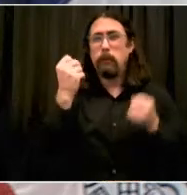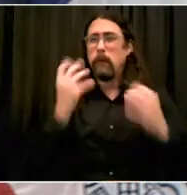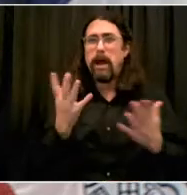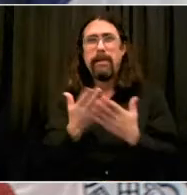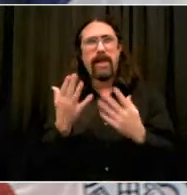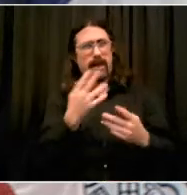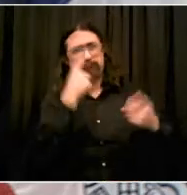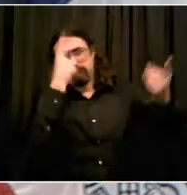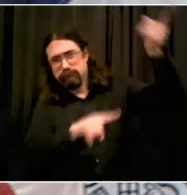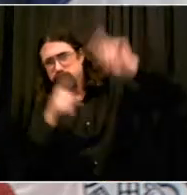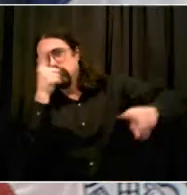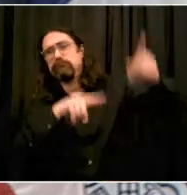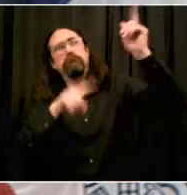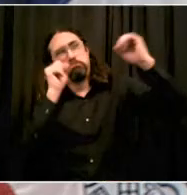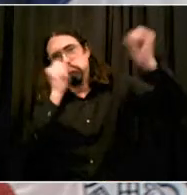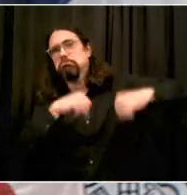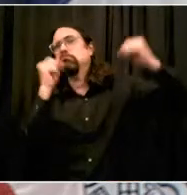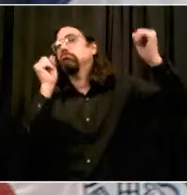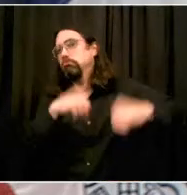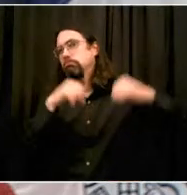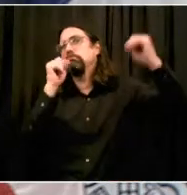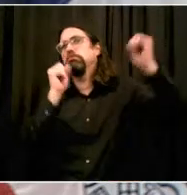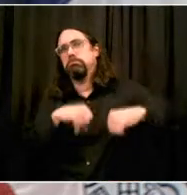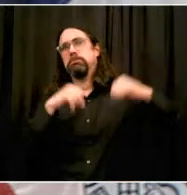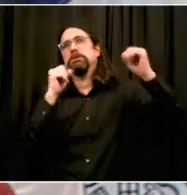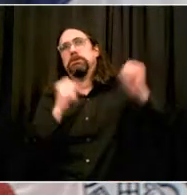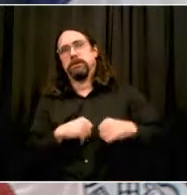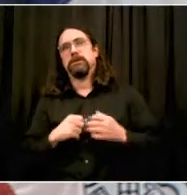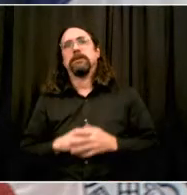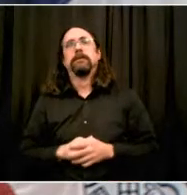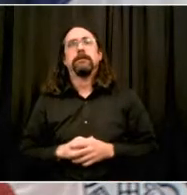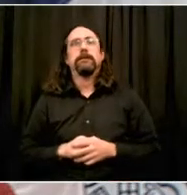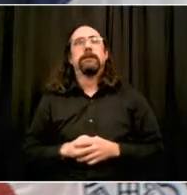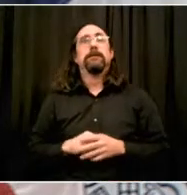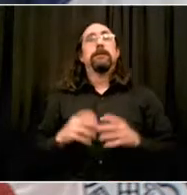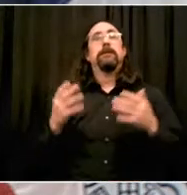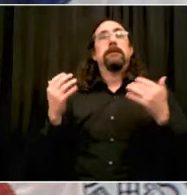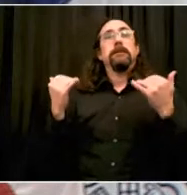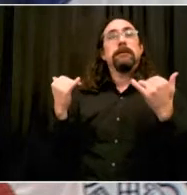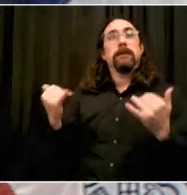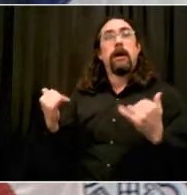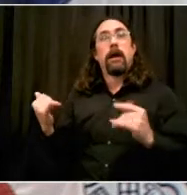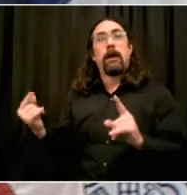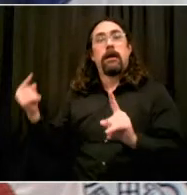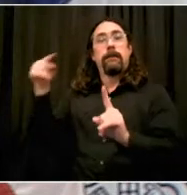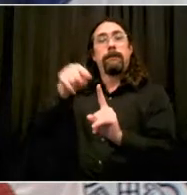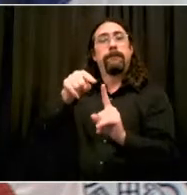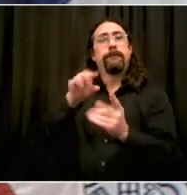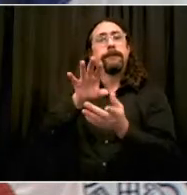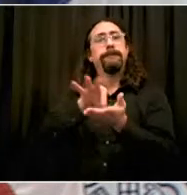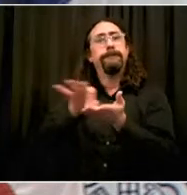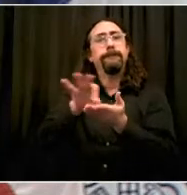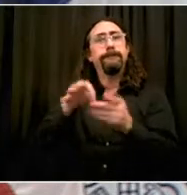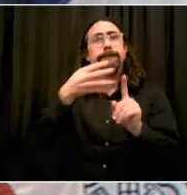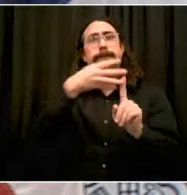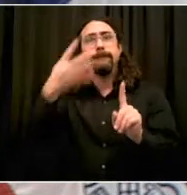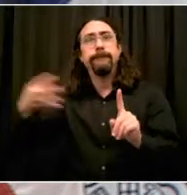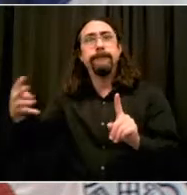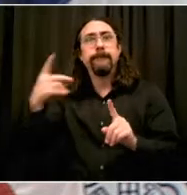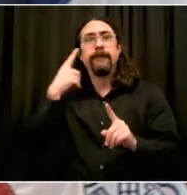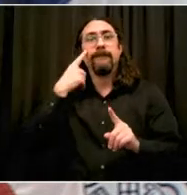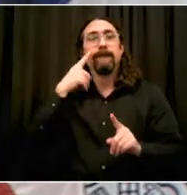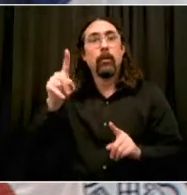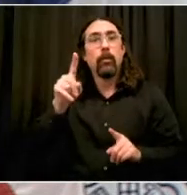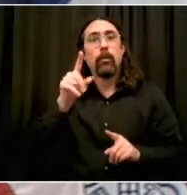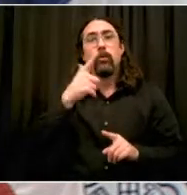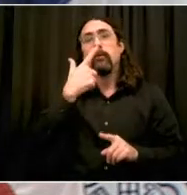clear about get ready for that, because that's something that is likely to happen, at least orange zone, likely to happen based